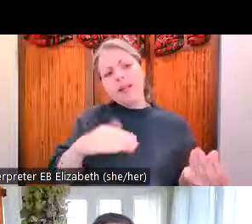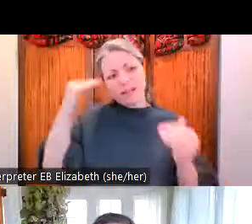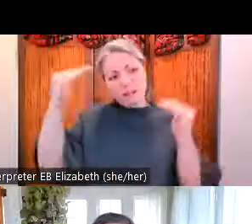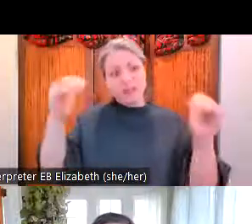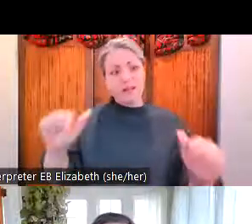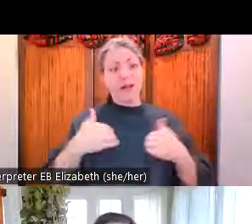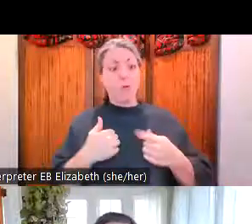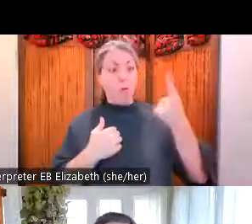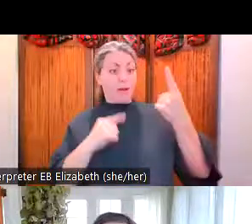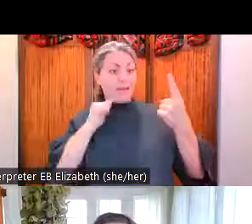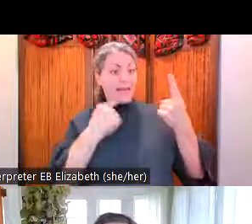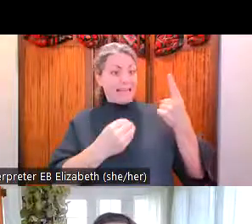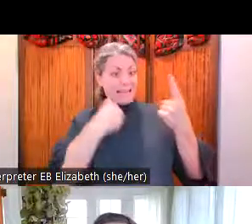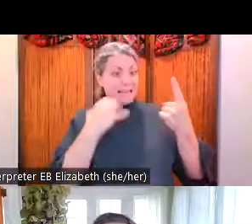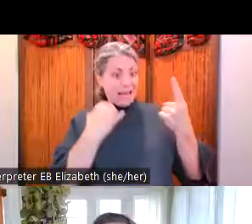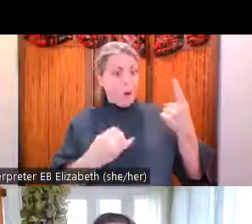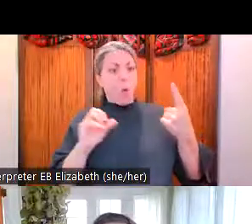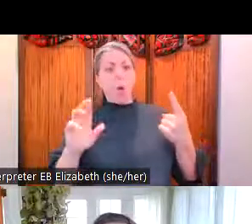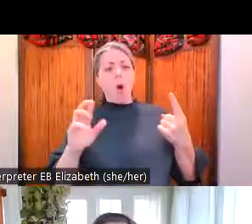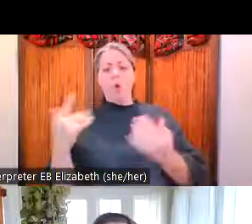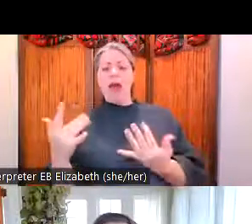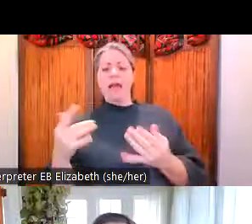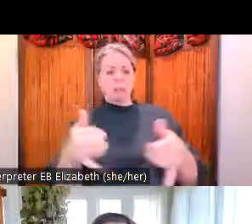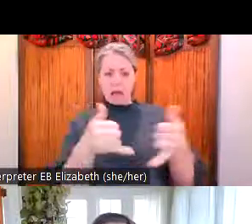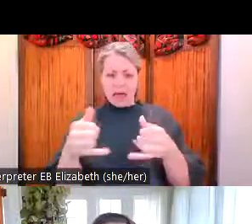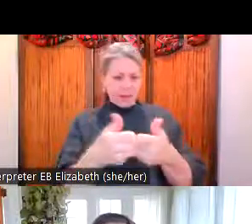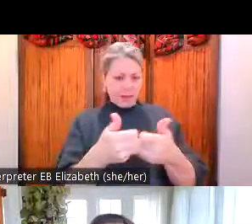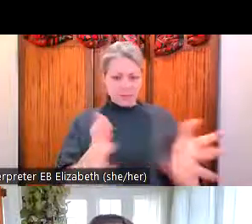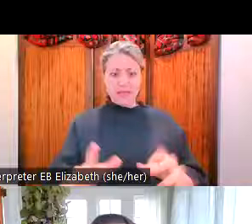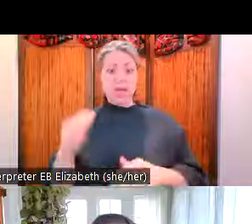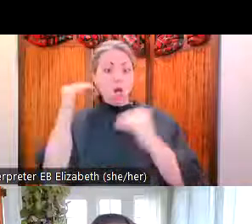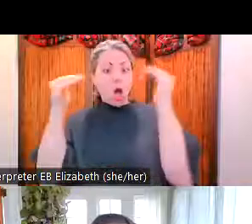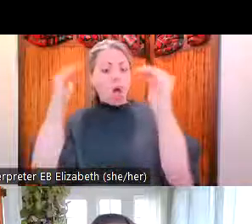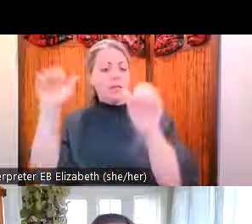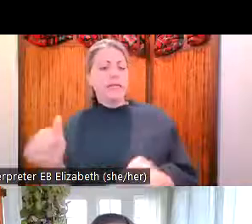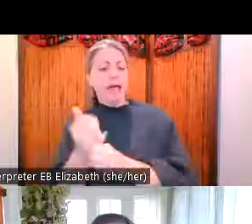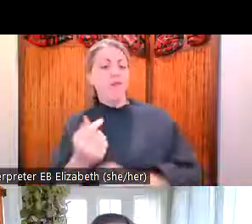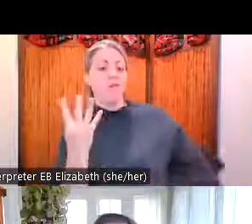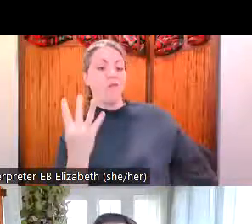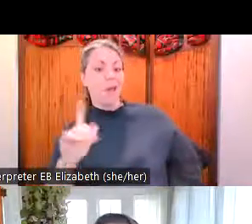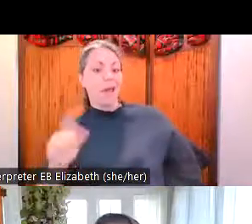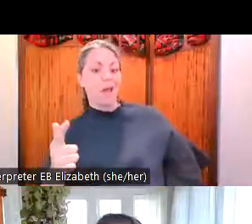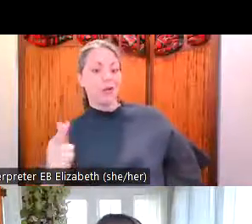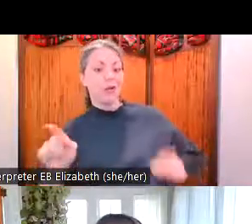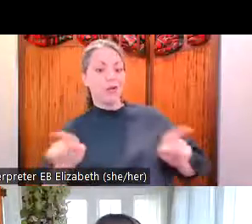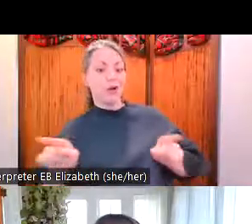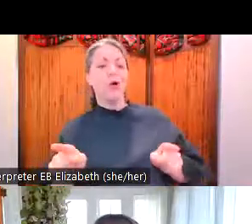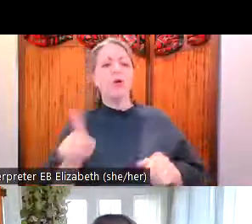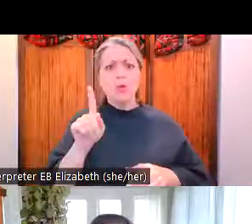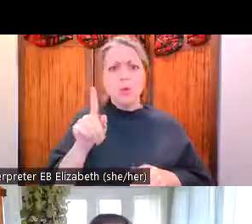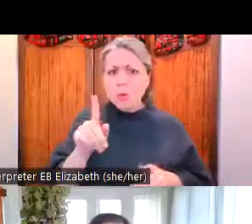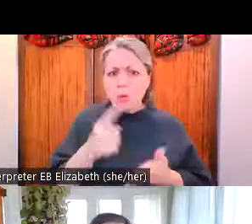to eat now, or if they wait until they're done playing games, the adult can get 4 candies to eat later. So what should the adult